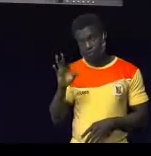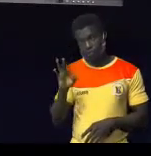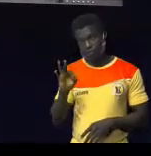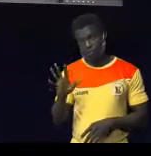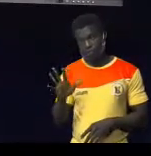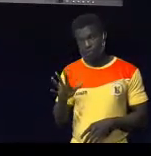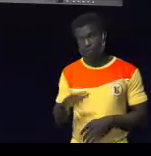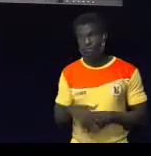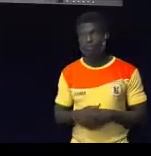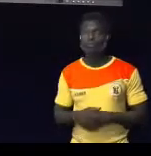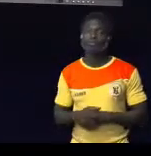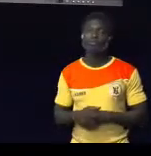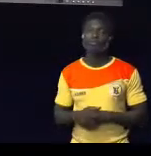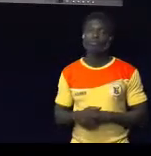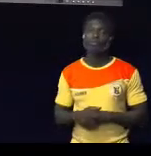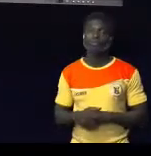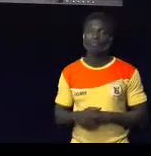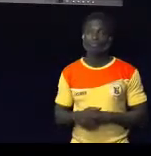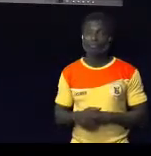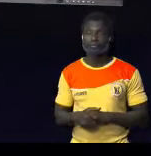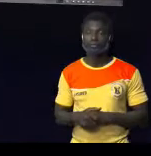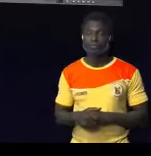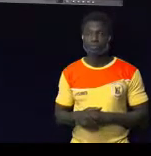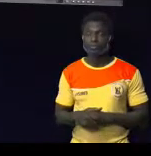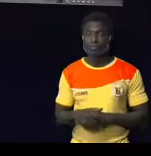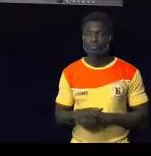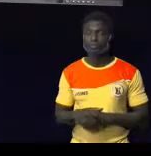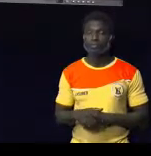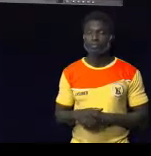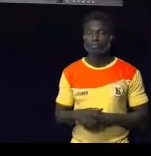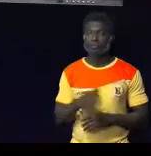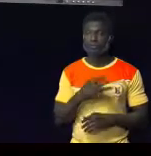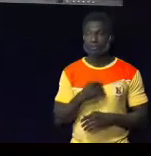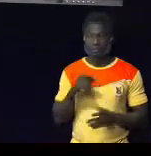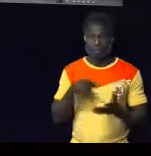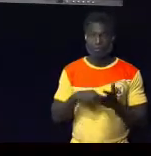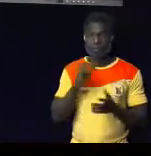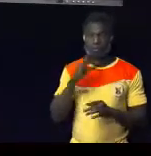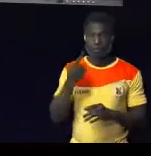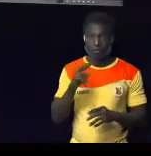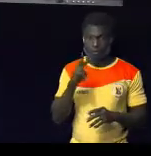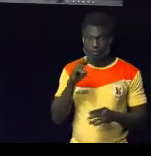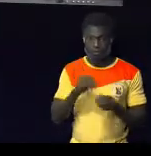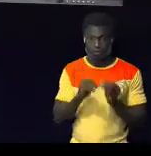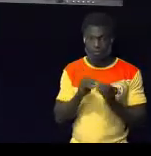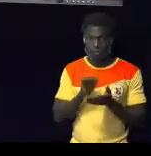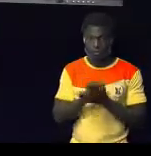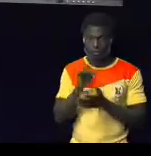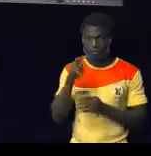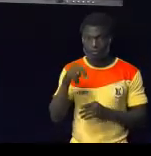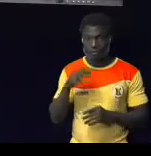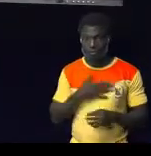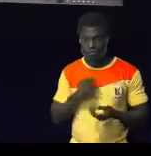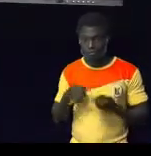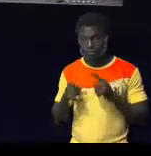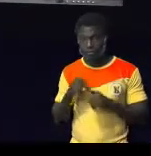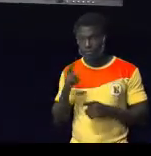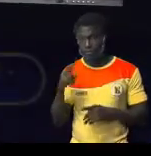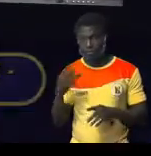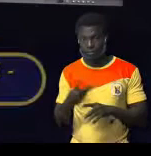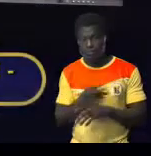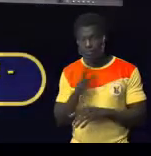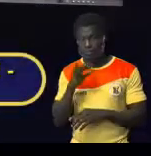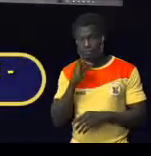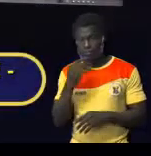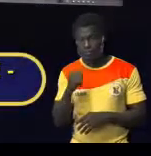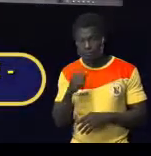95. You need 2 to complete this to make 100. You need 5 to complete this to make 100. And these are the two numbers that you need, my friend. So 2